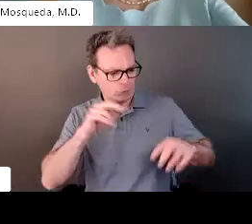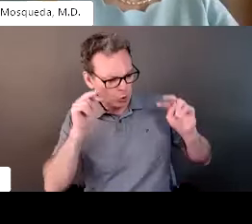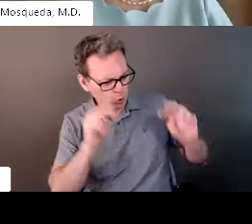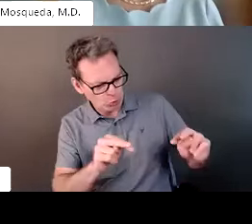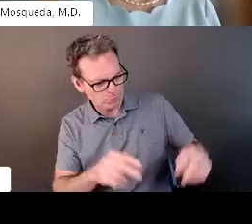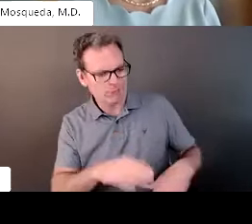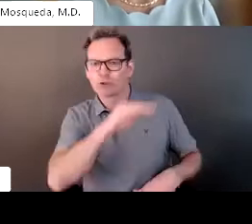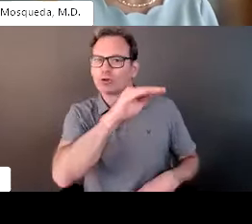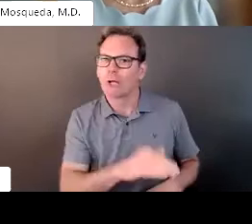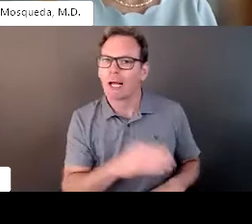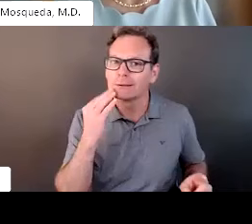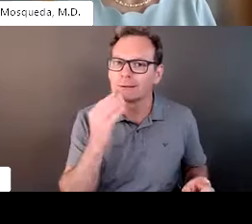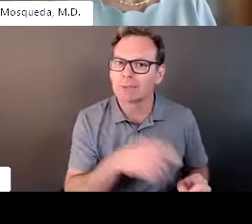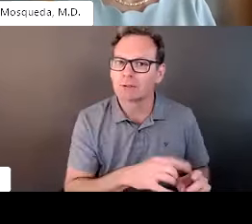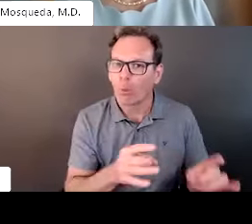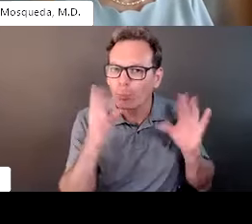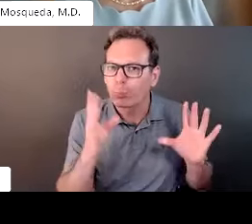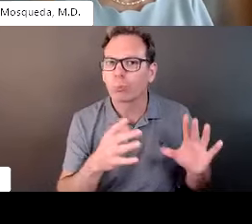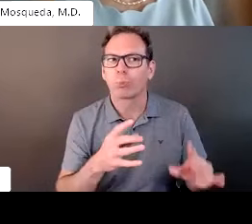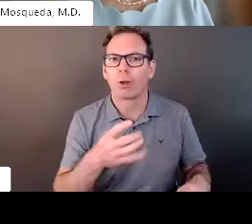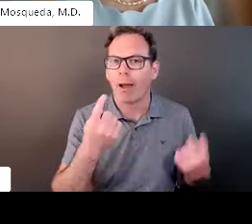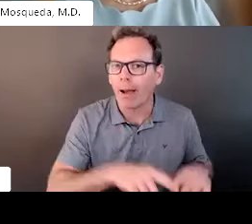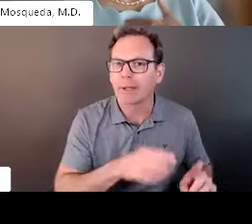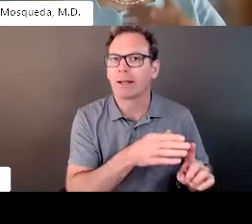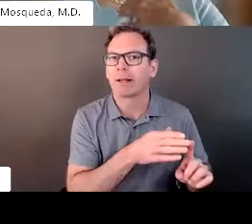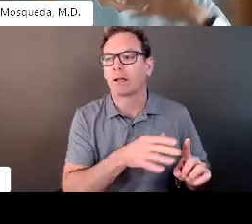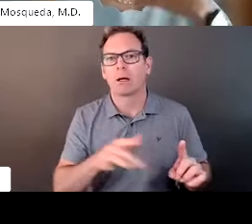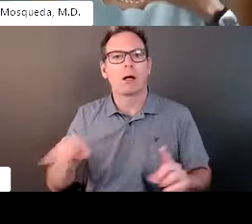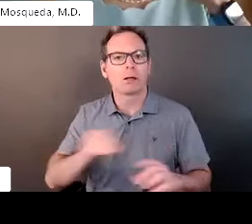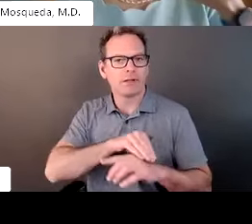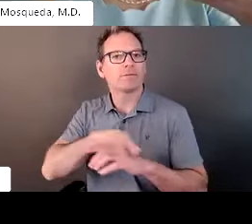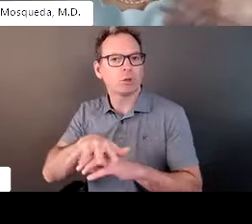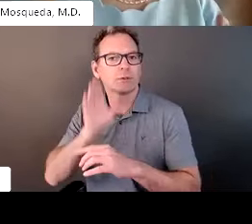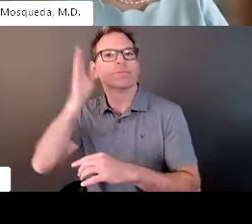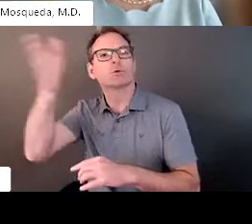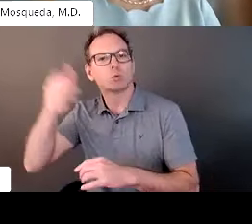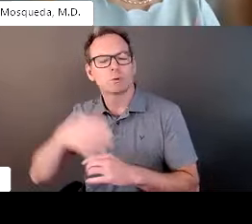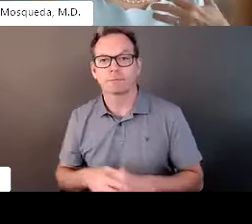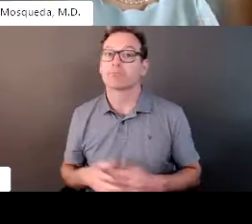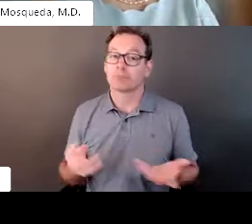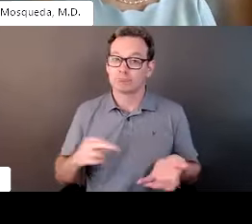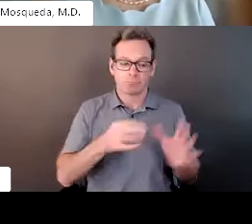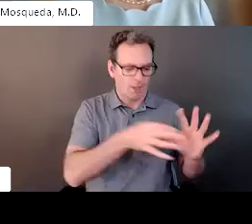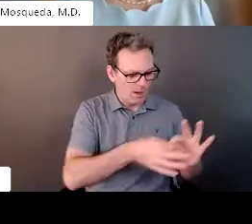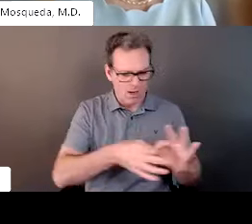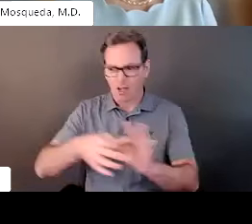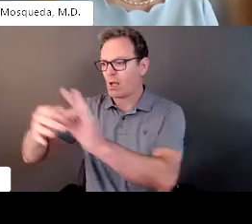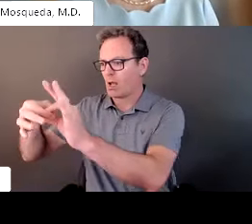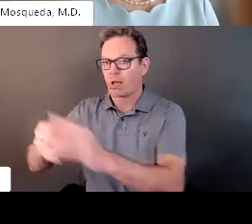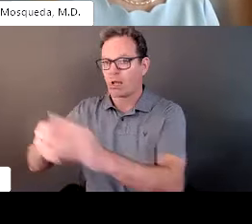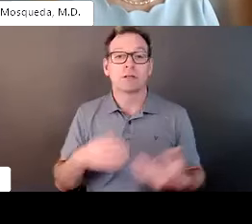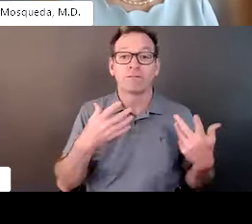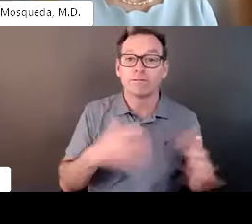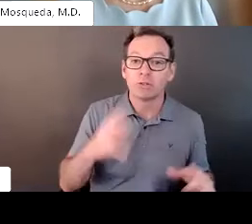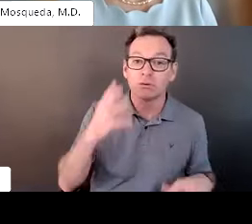80s, 90s, and 100s, as we know more and more about the lifelong effect of having